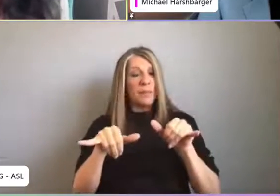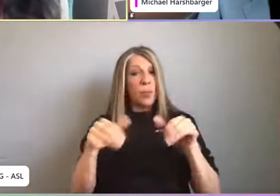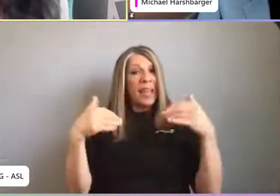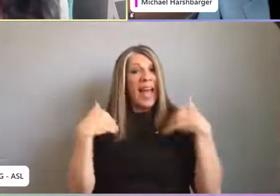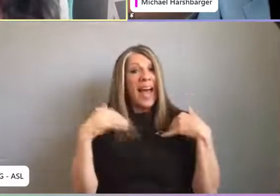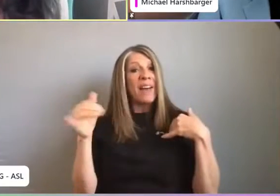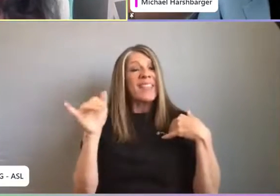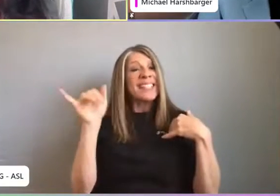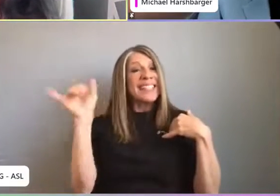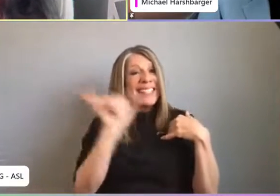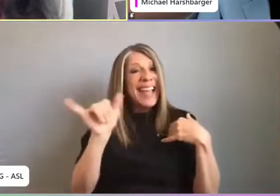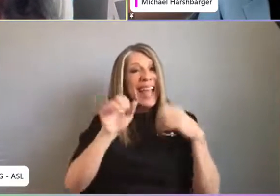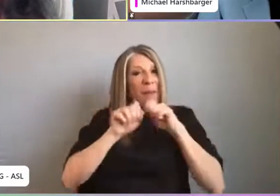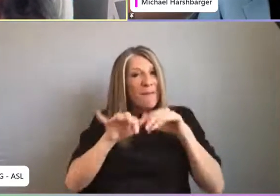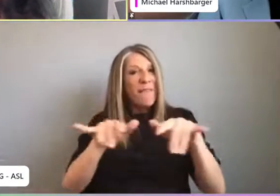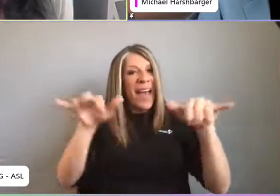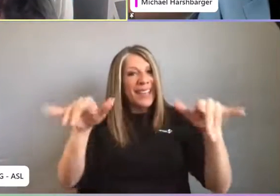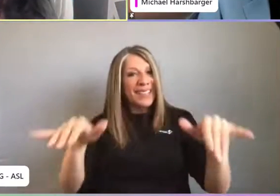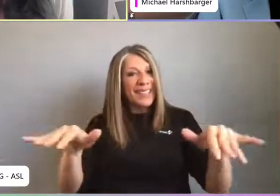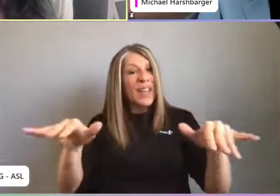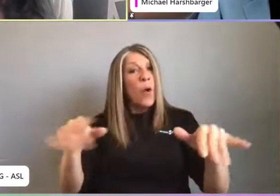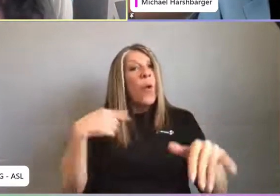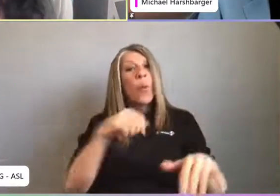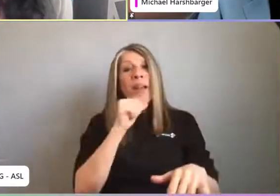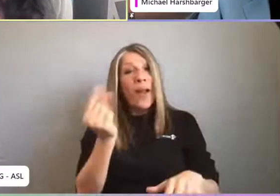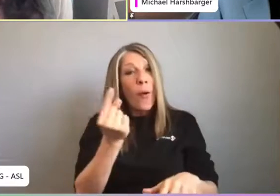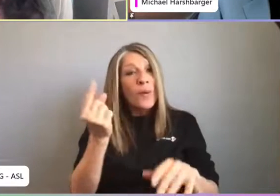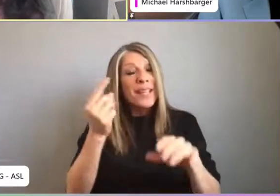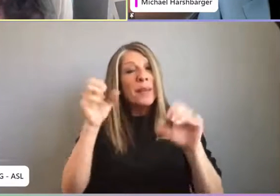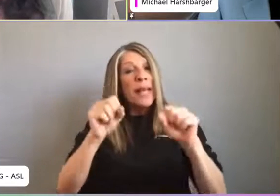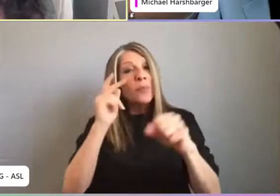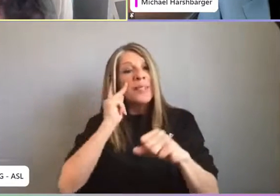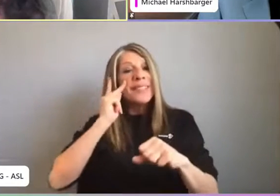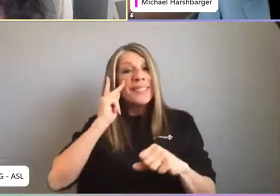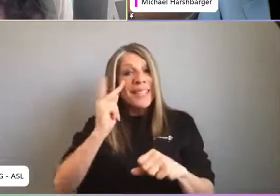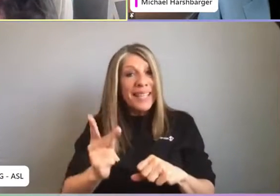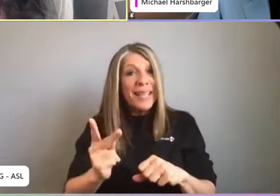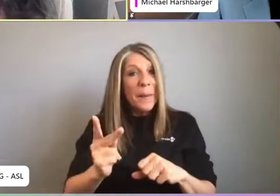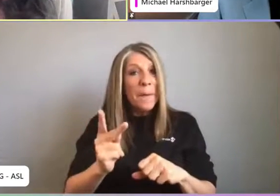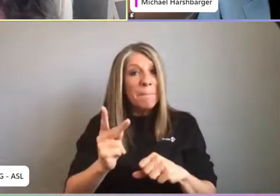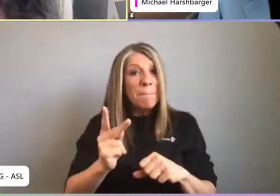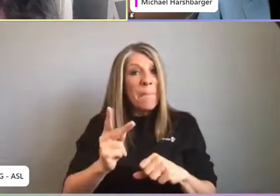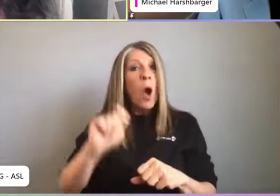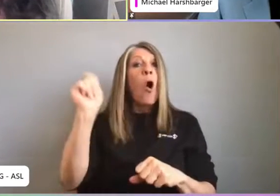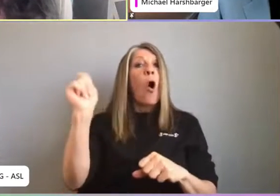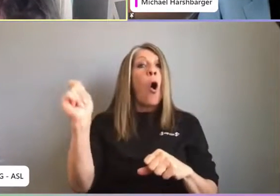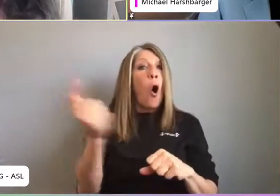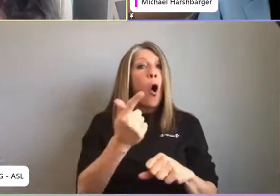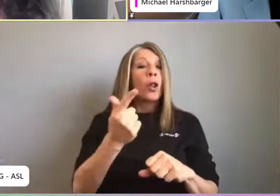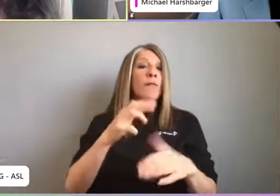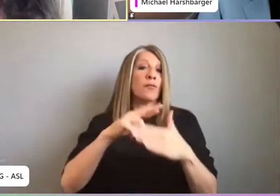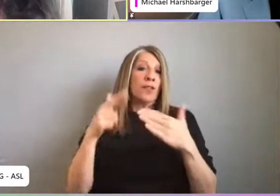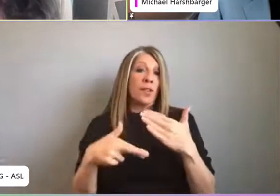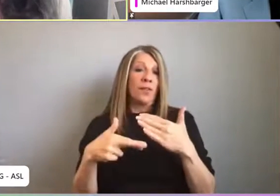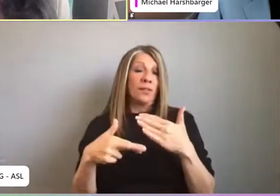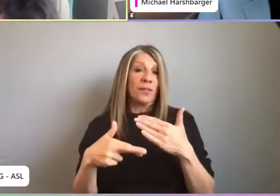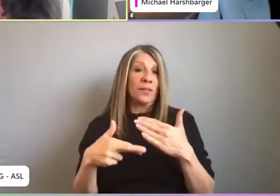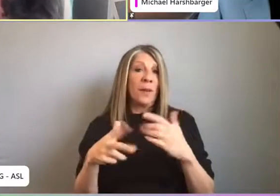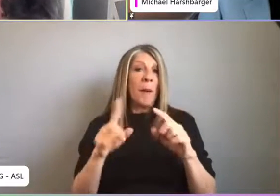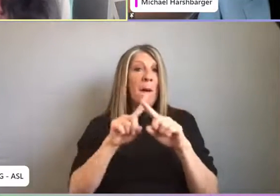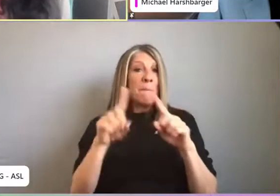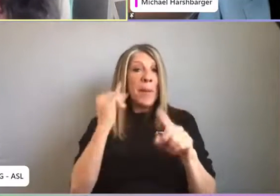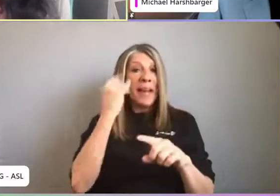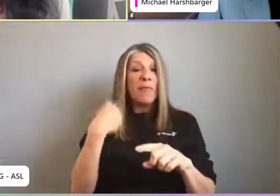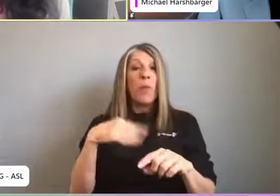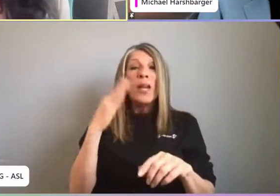same ripple effect, and we're not always going to be able to see all of the outcomes. But if